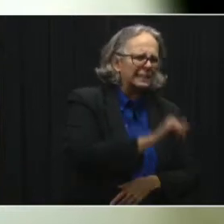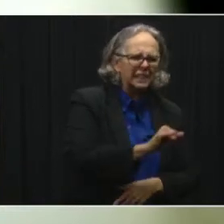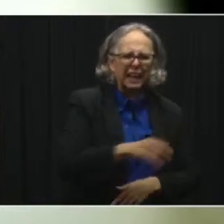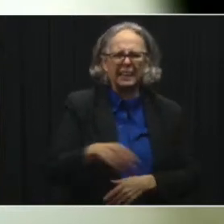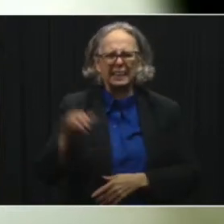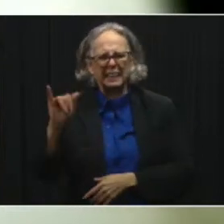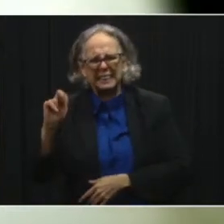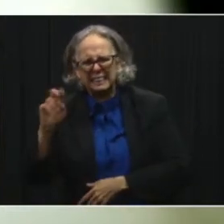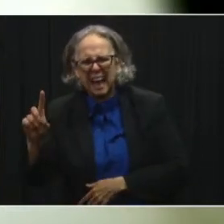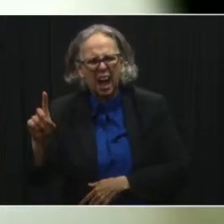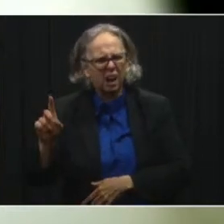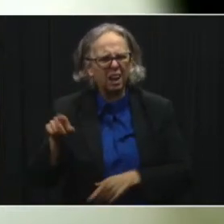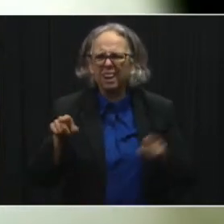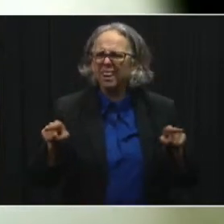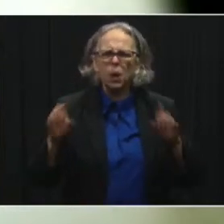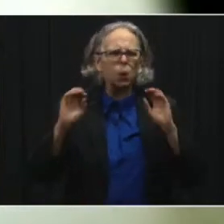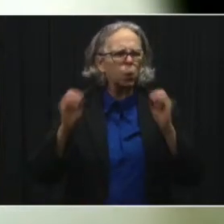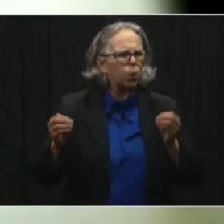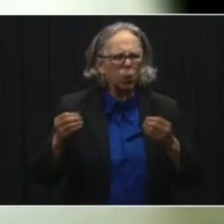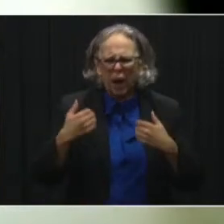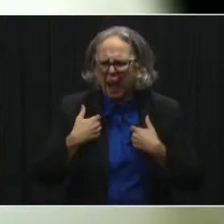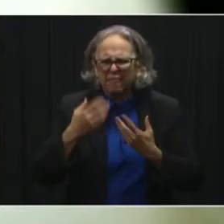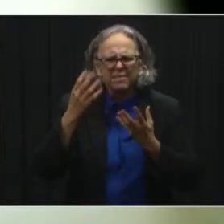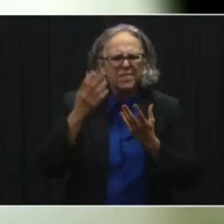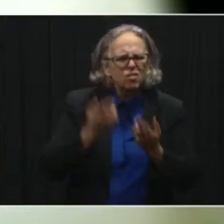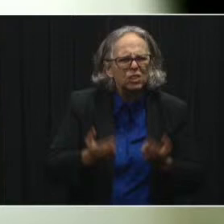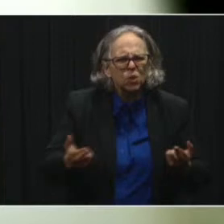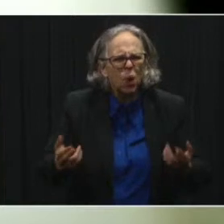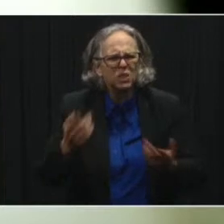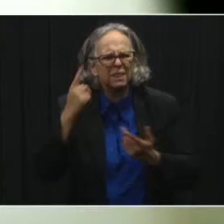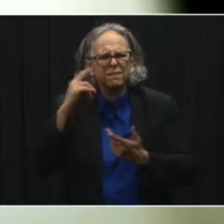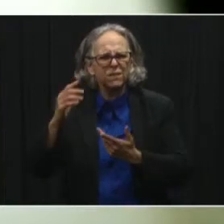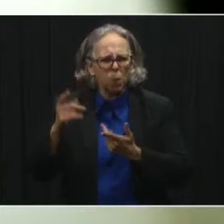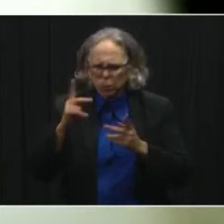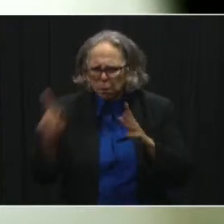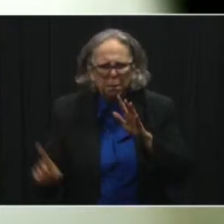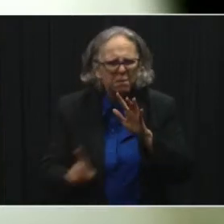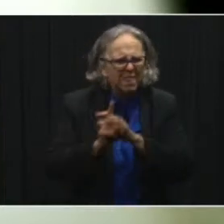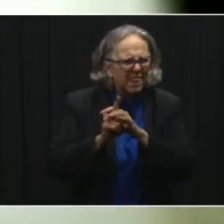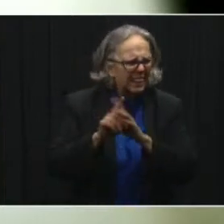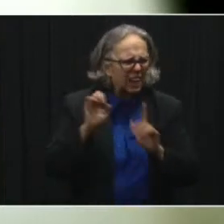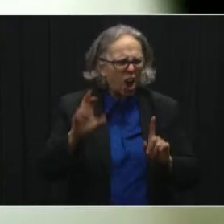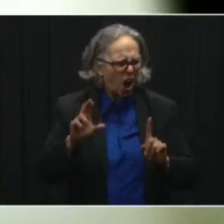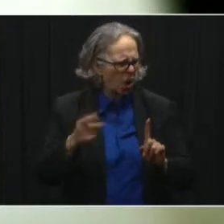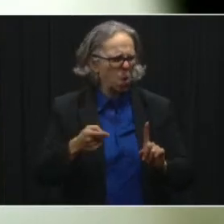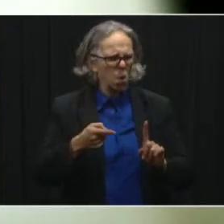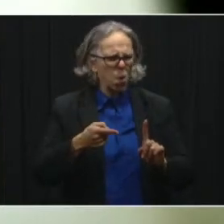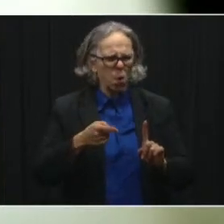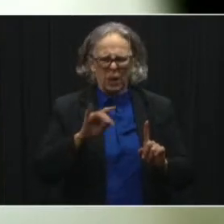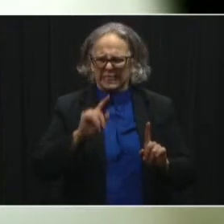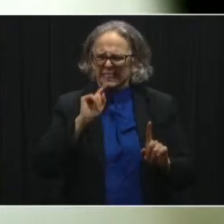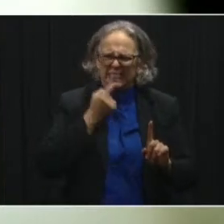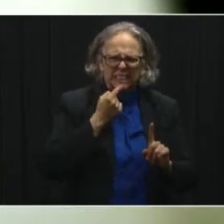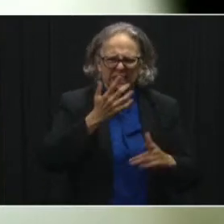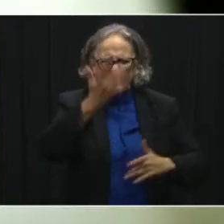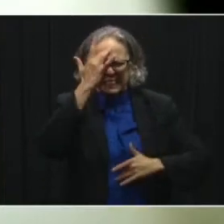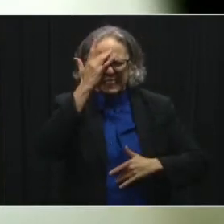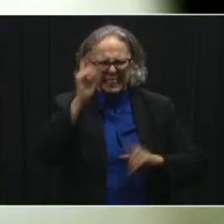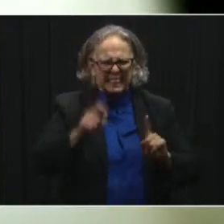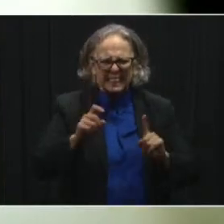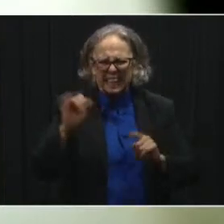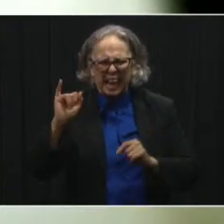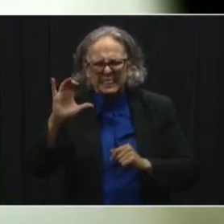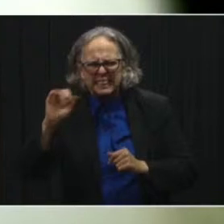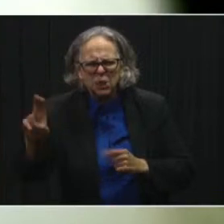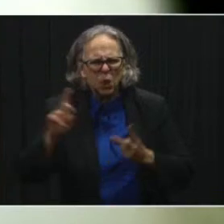resources that the bigger hospitals have, they're calling when they come into the emergency department and they're requiring high levels of oxygen because they know they need to